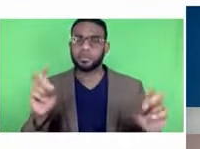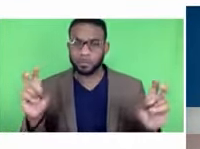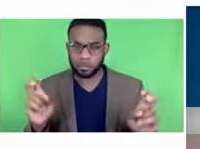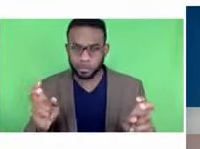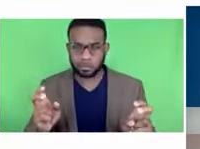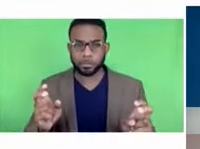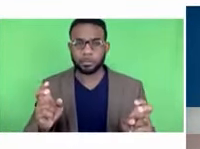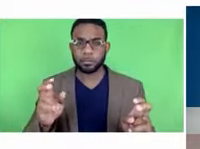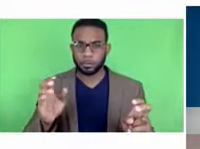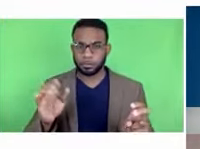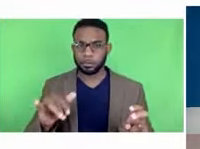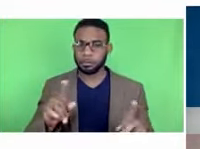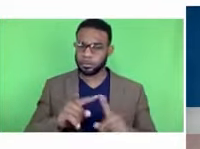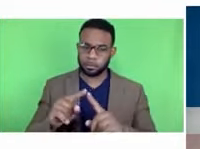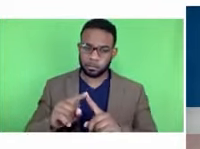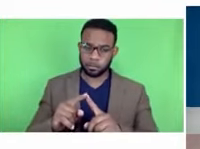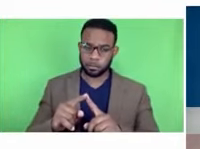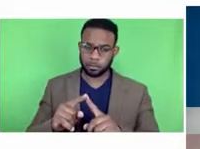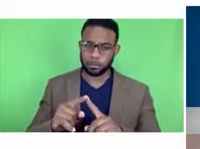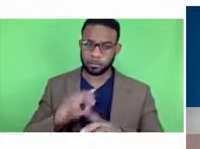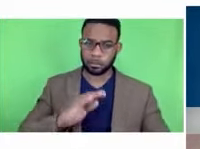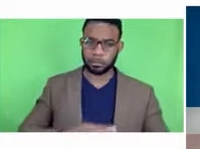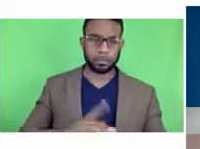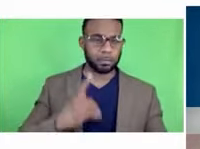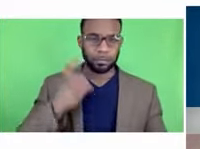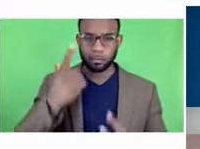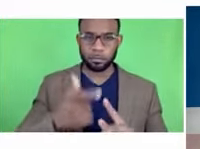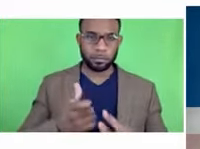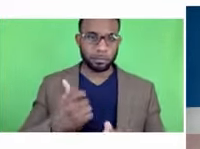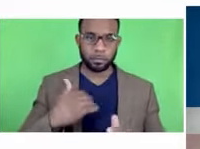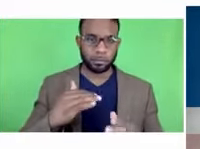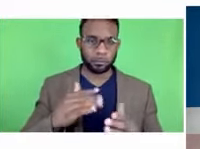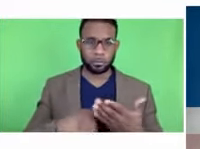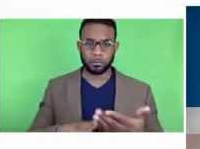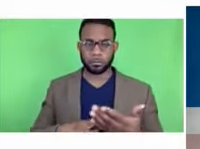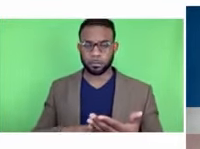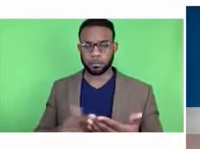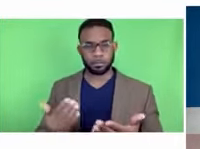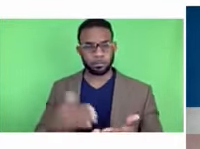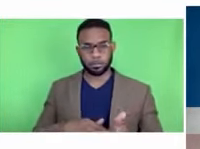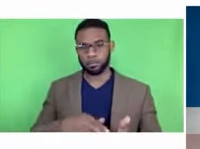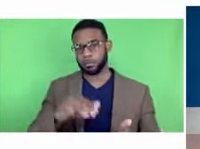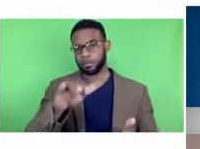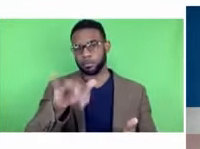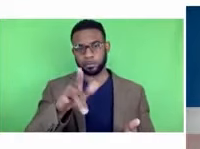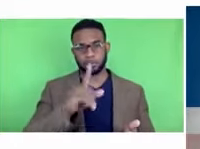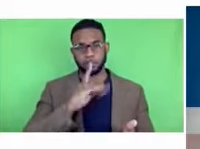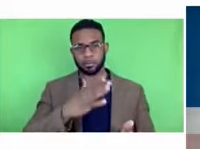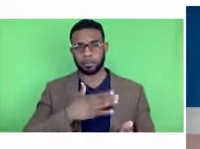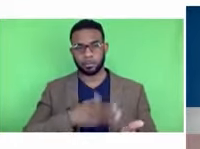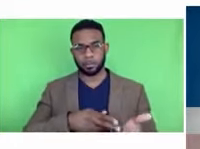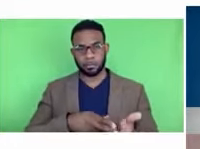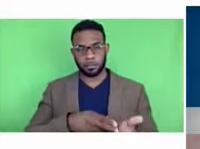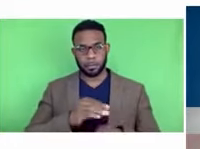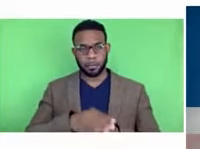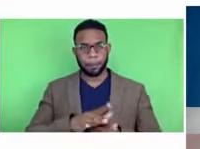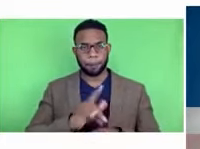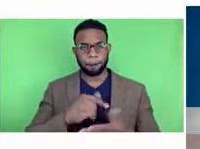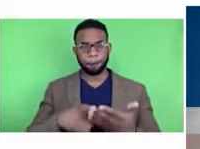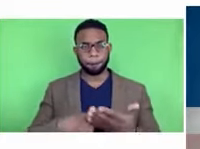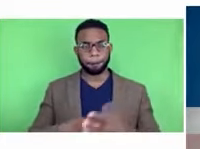was also alleviated just from honest conversation. Again, that's going to be my honest advice, is honest